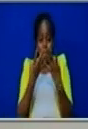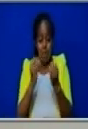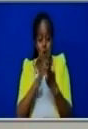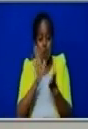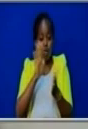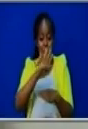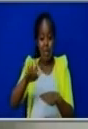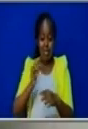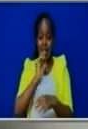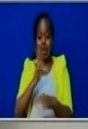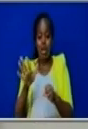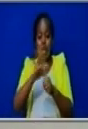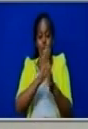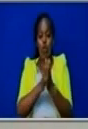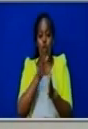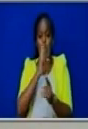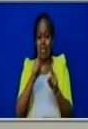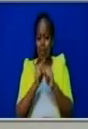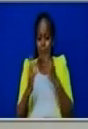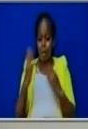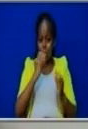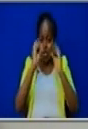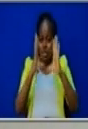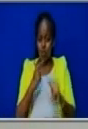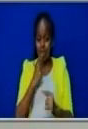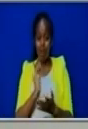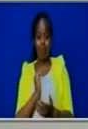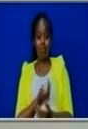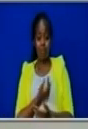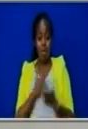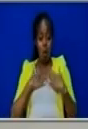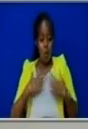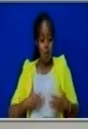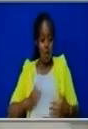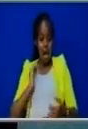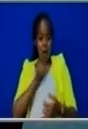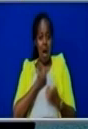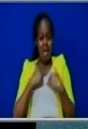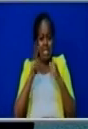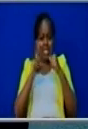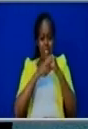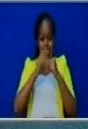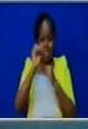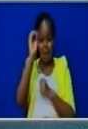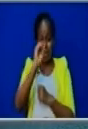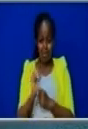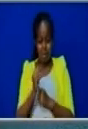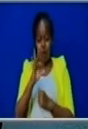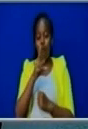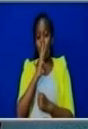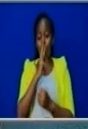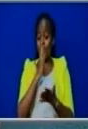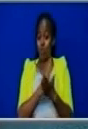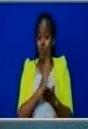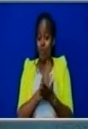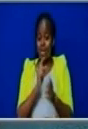is. In fact, even the biology teachers they Yes, tell us yes. our body is about 70%. Yes, I heard can that. imagine. I heard that, yeah. And actually,